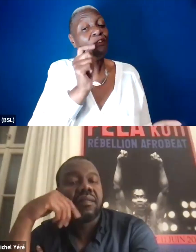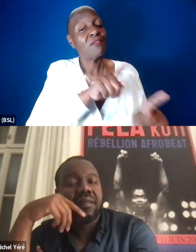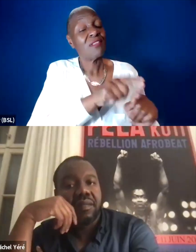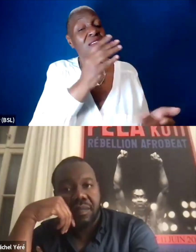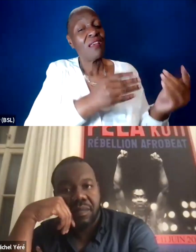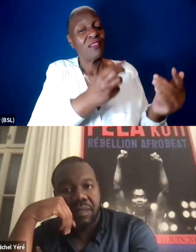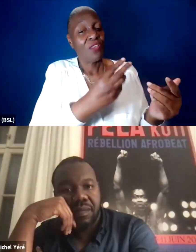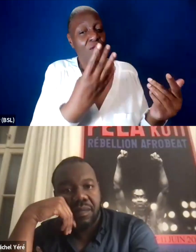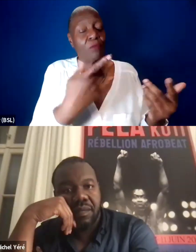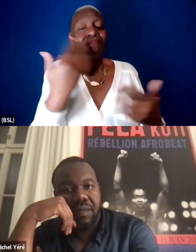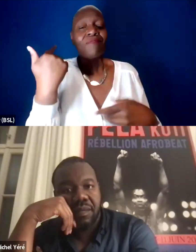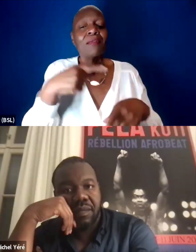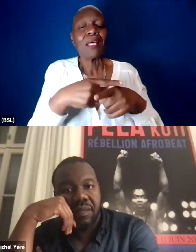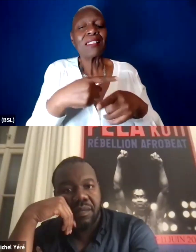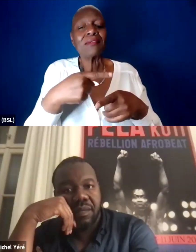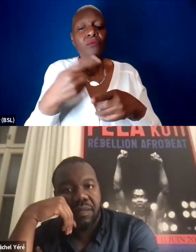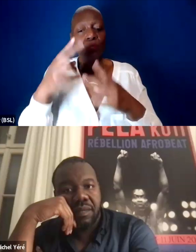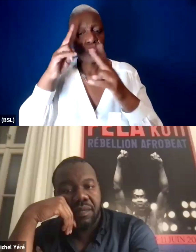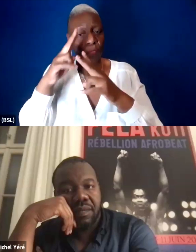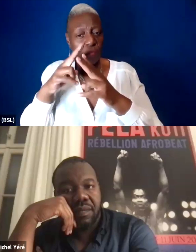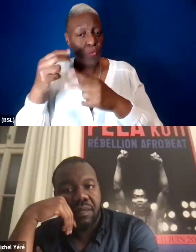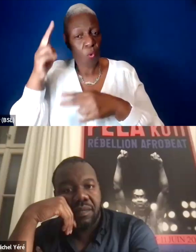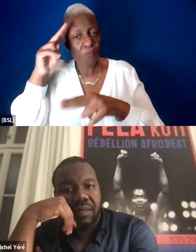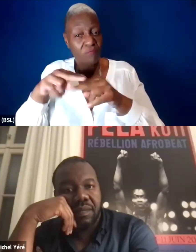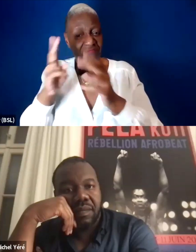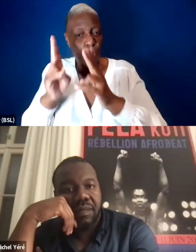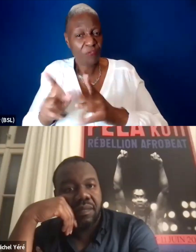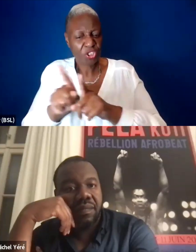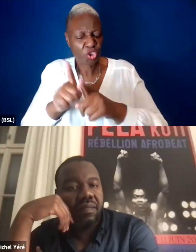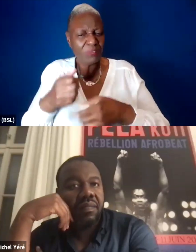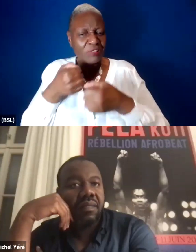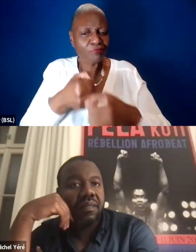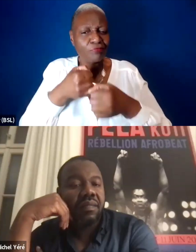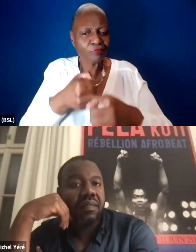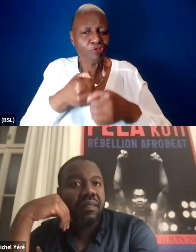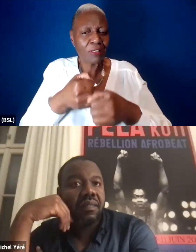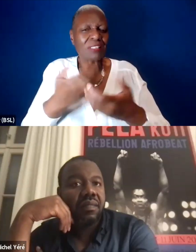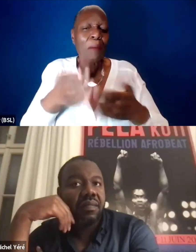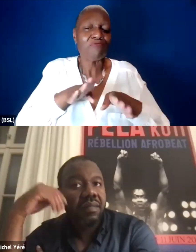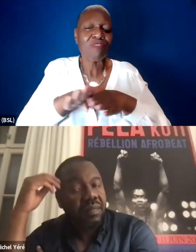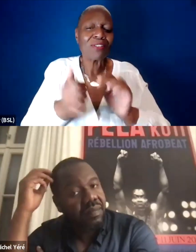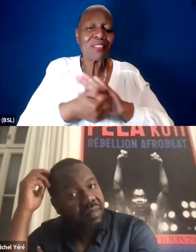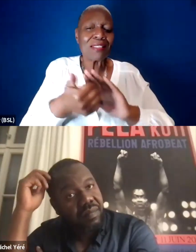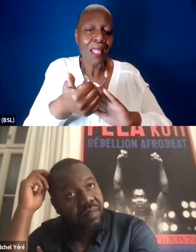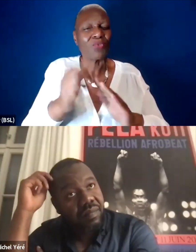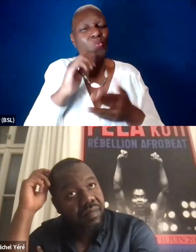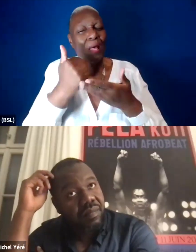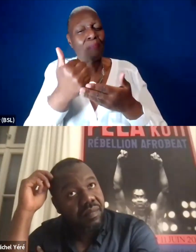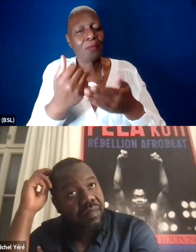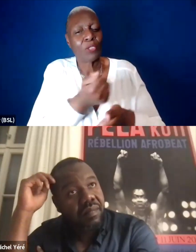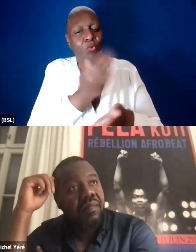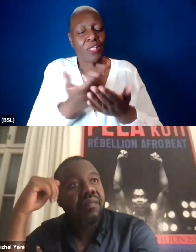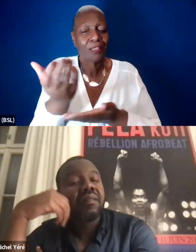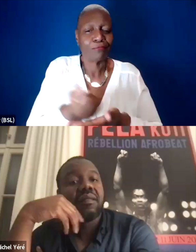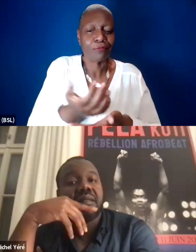had trained as a carpenter in the orphanage. A lot of times these orphans were trained in really practical skills that would help them make a living. So he